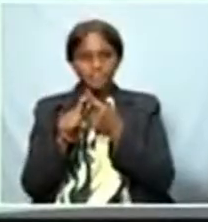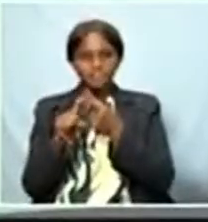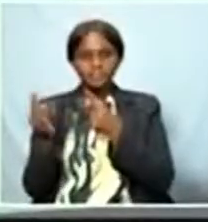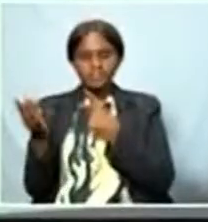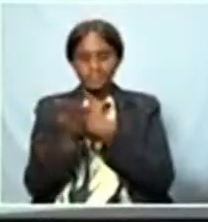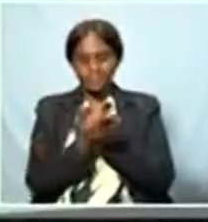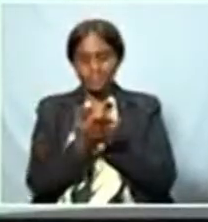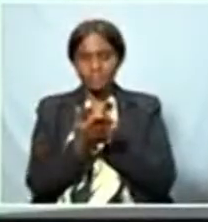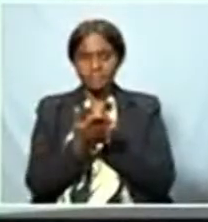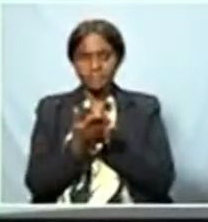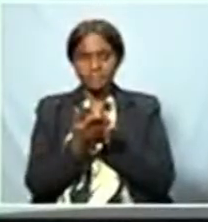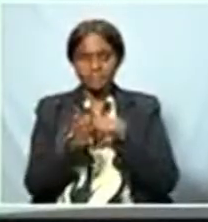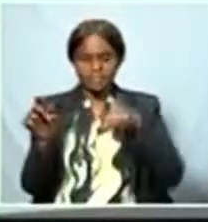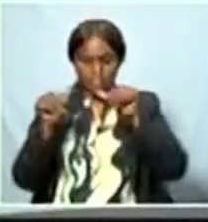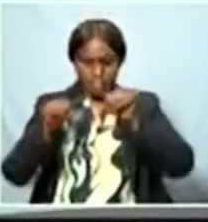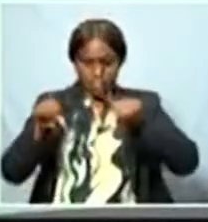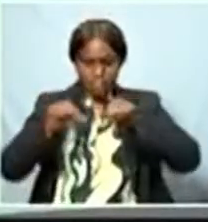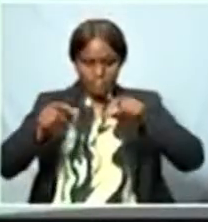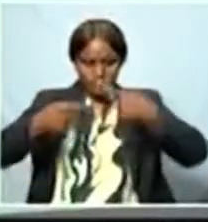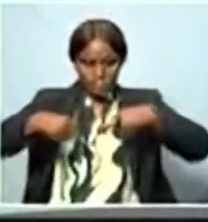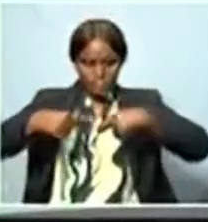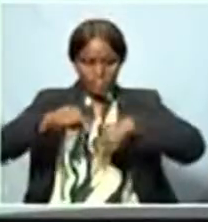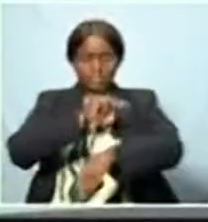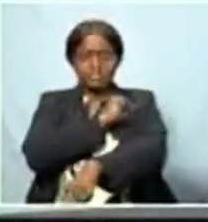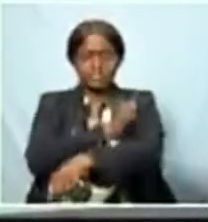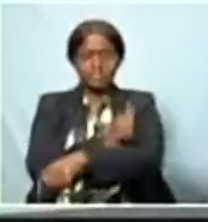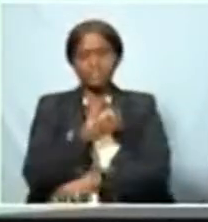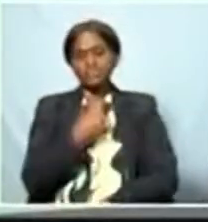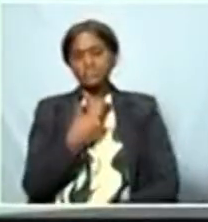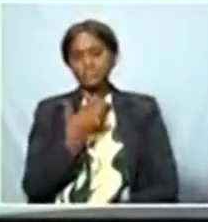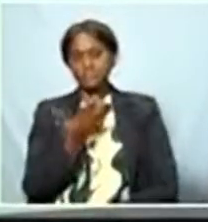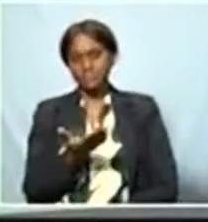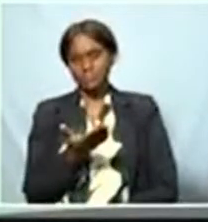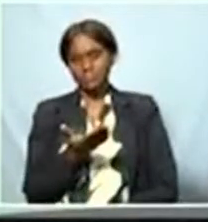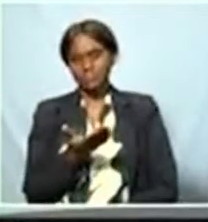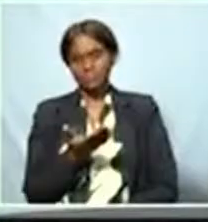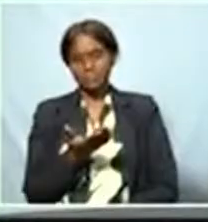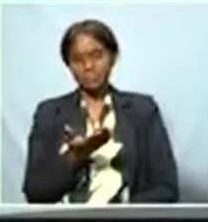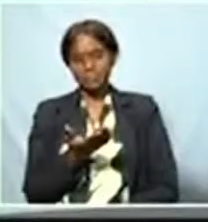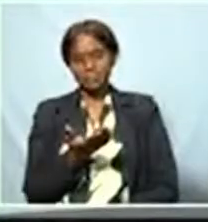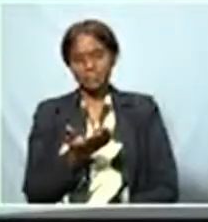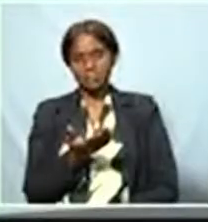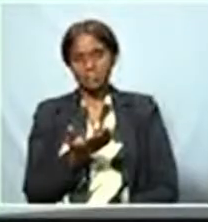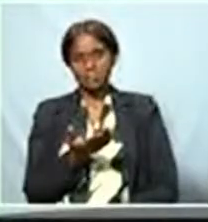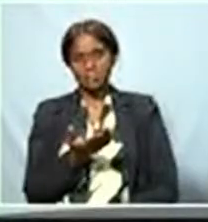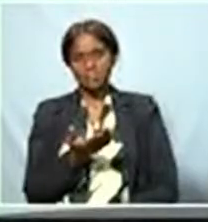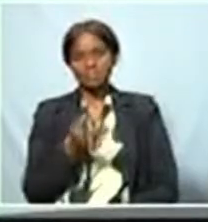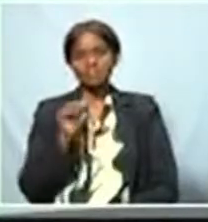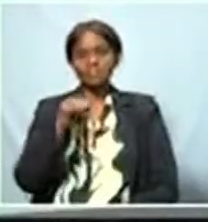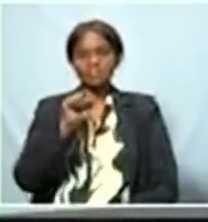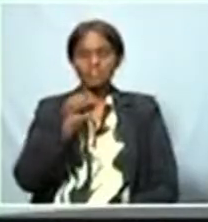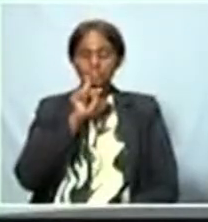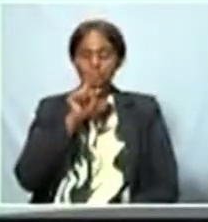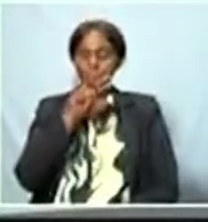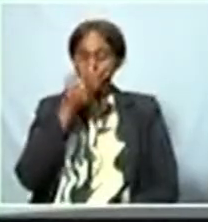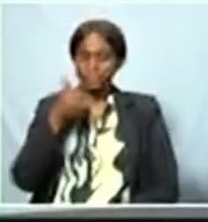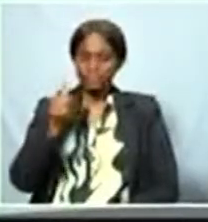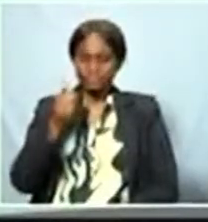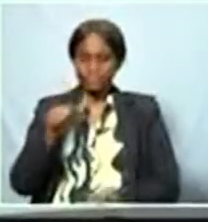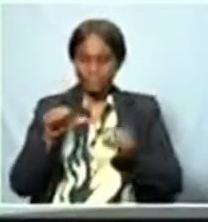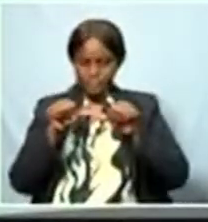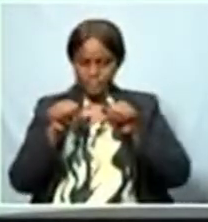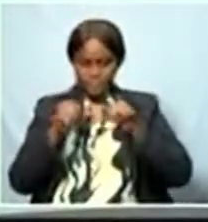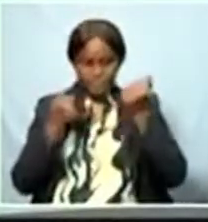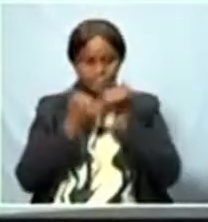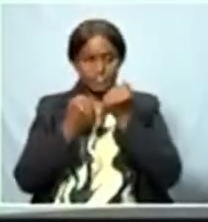the audit of local authorities. in as much as they are still